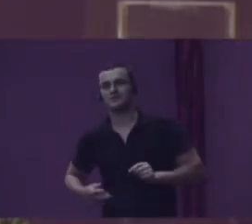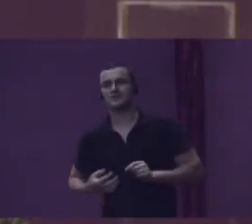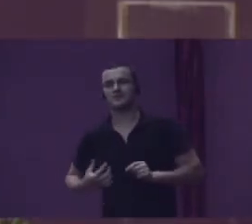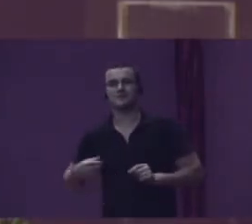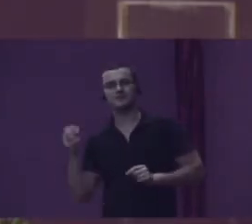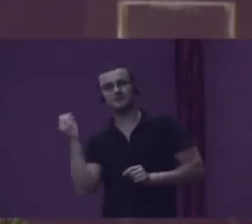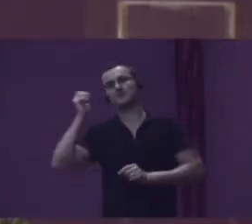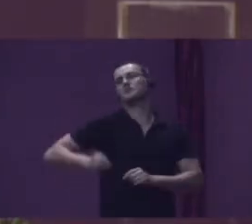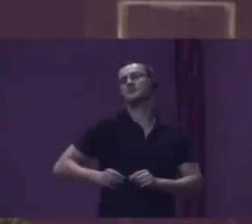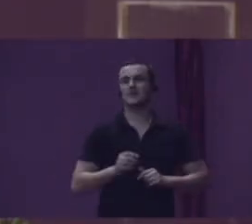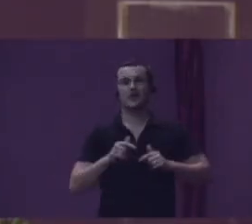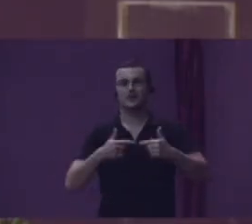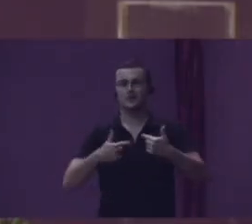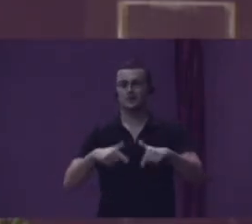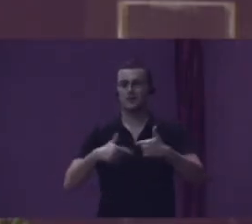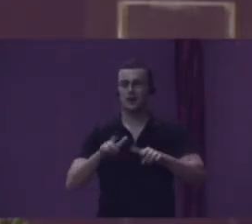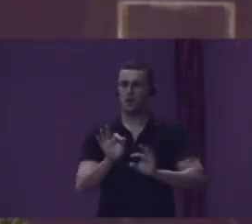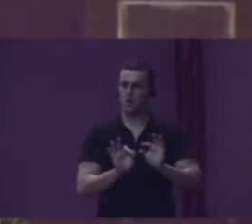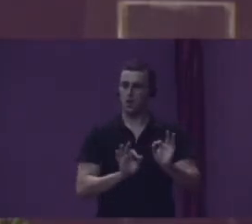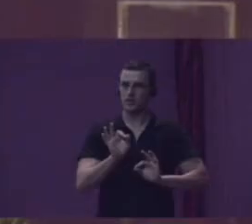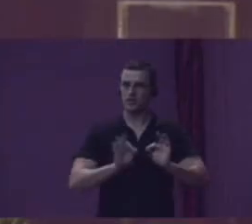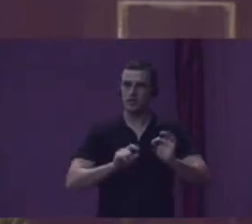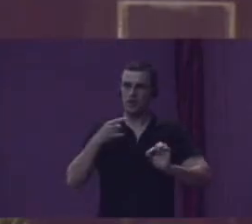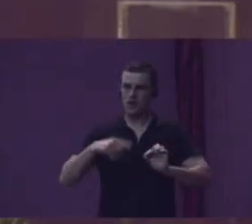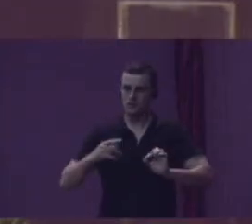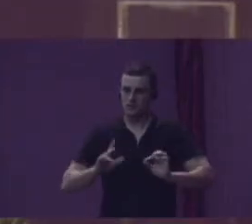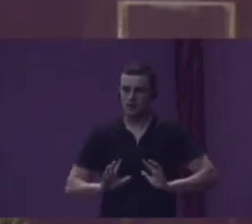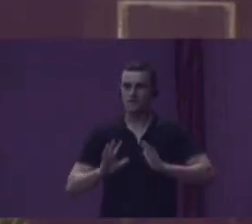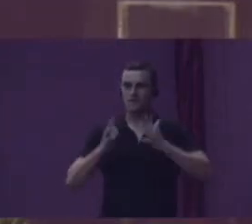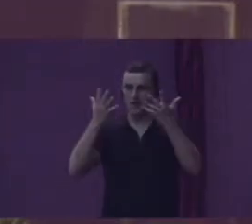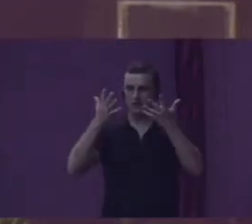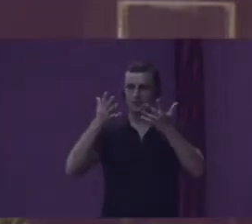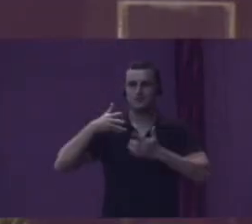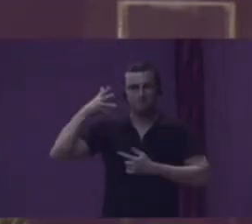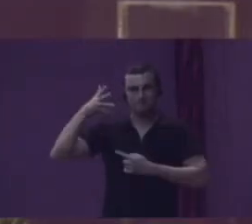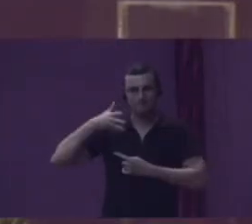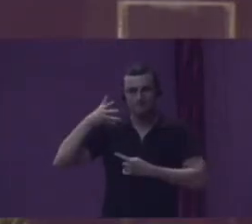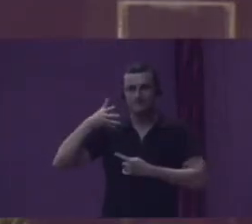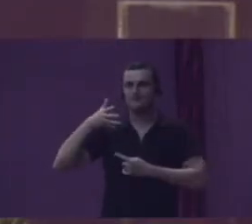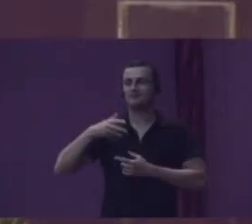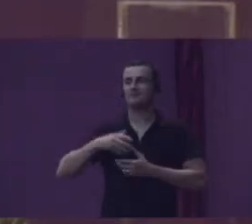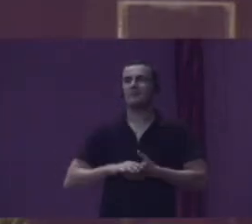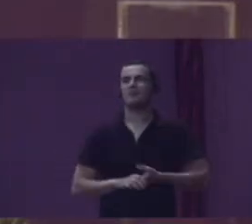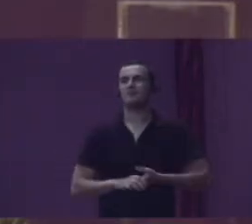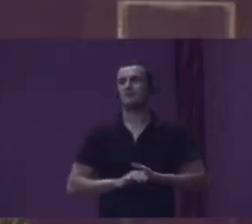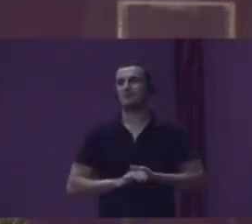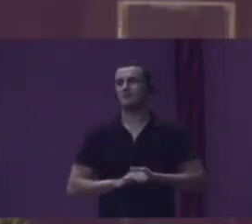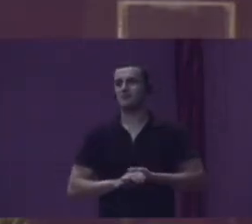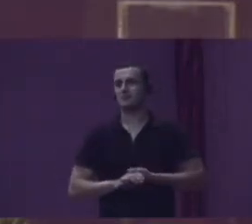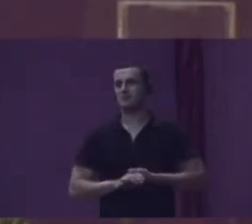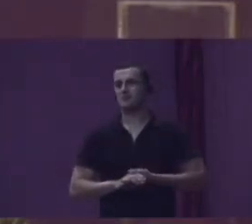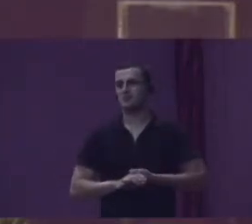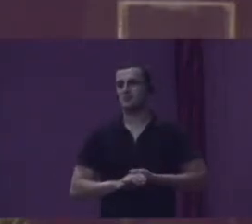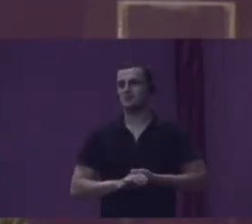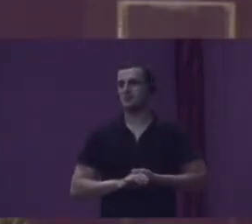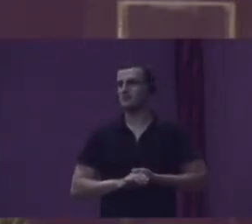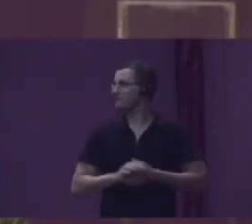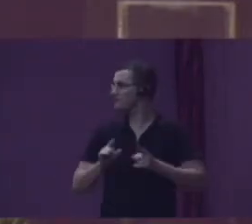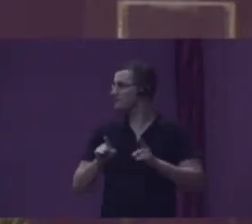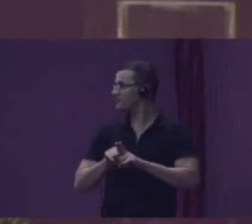coffee and snacks this morning, and those who will stay long after we go to clean up after us. So really